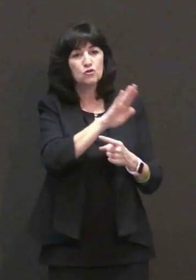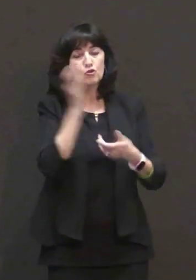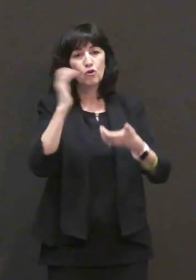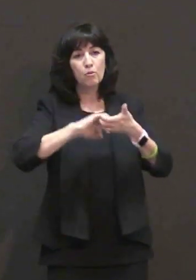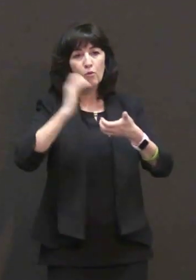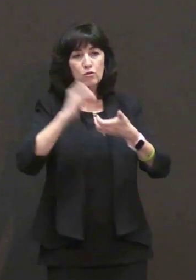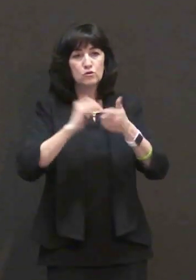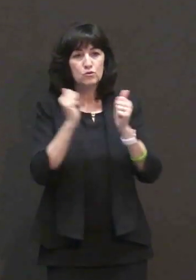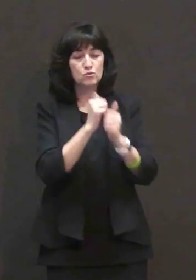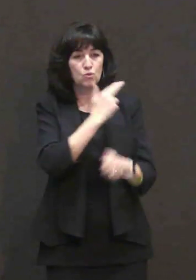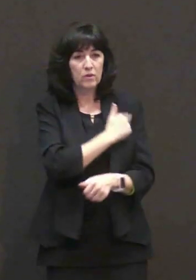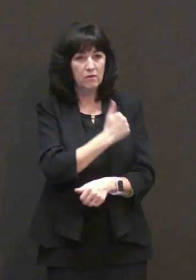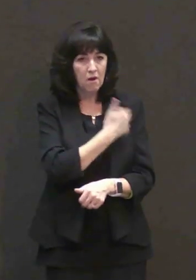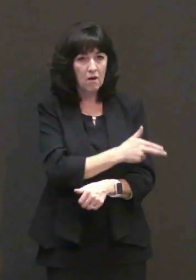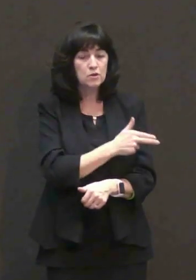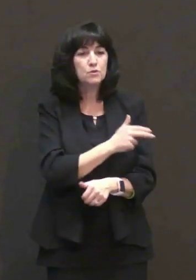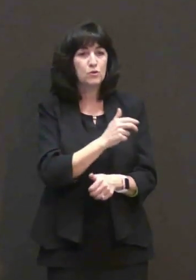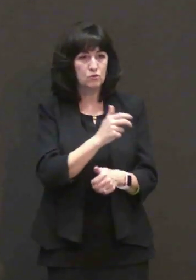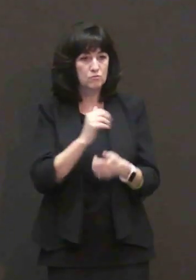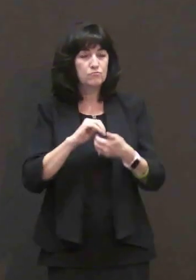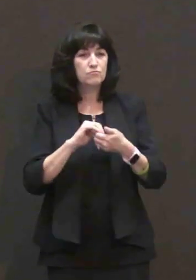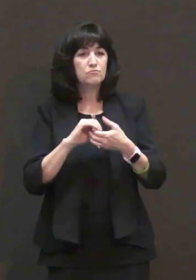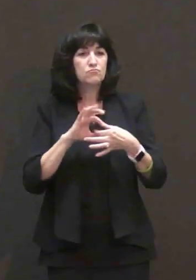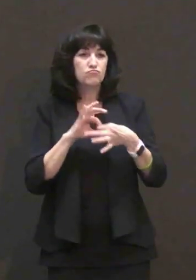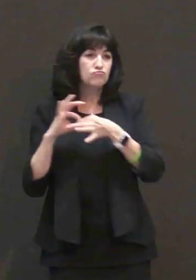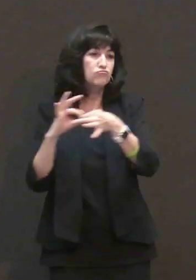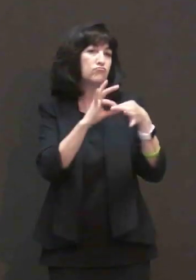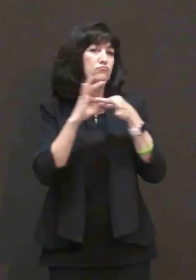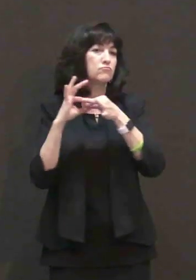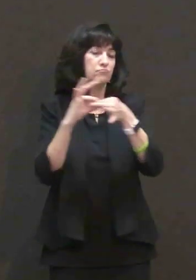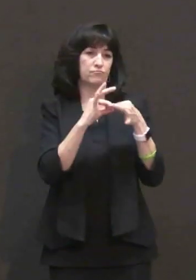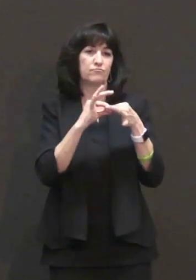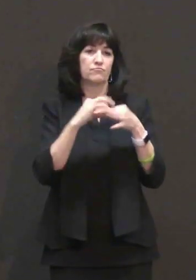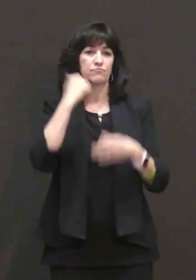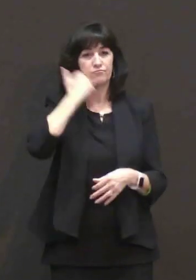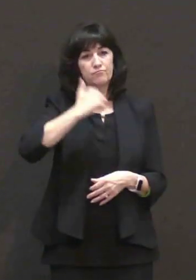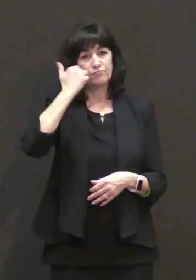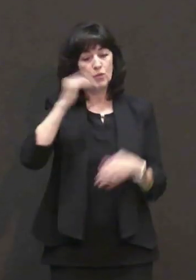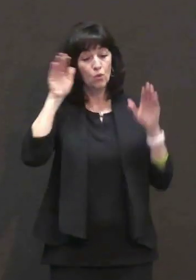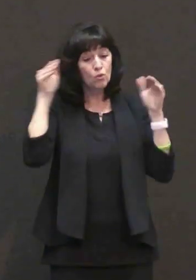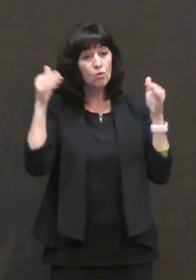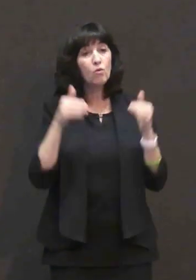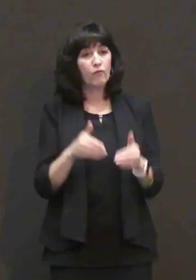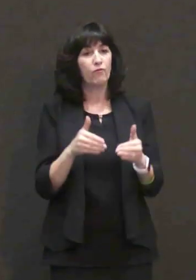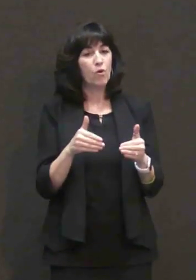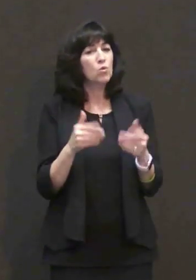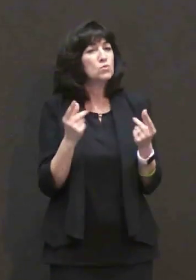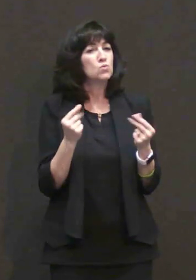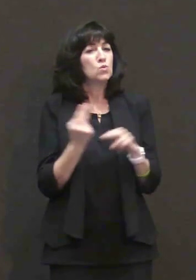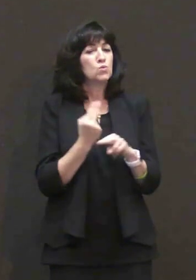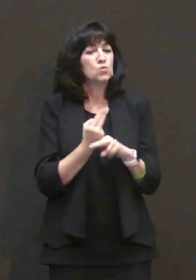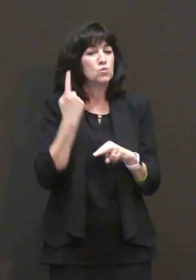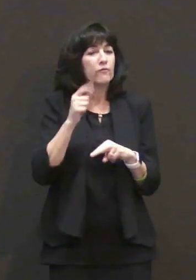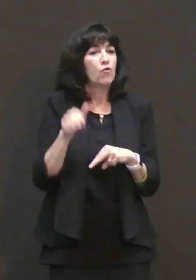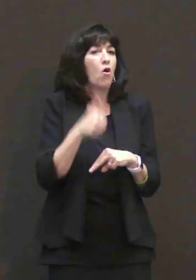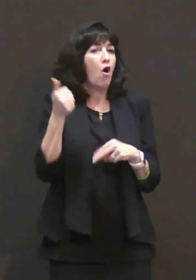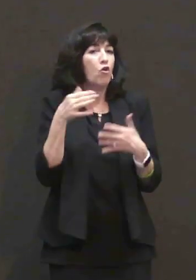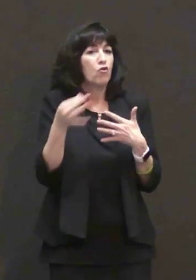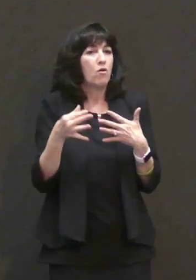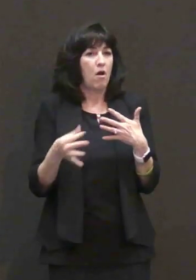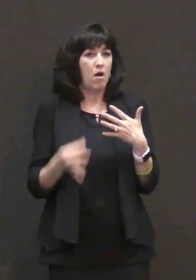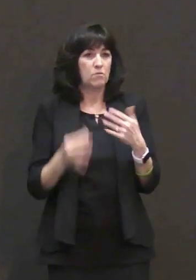and the collaboration that goes on a day-to-day basis, really focusing on these alternative care sites. And